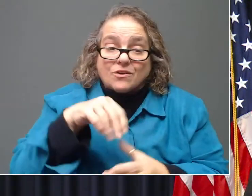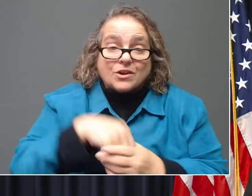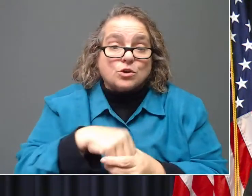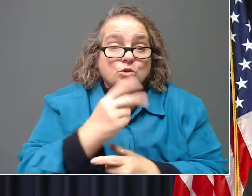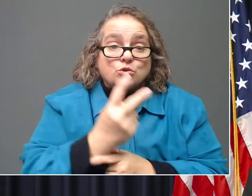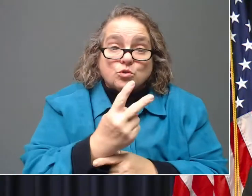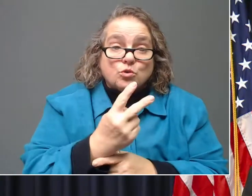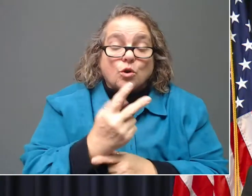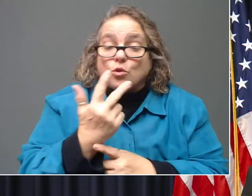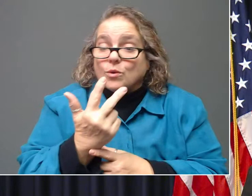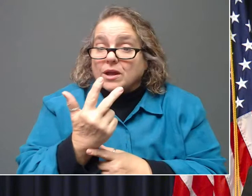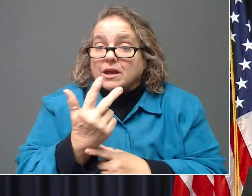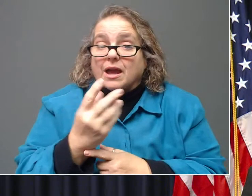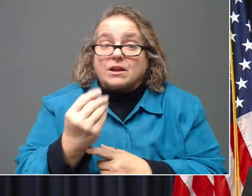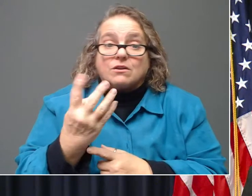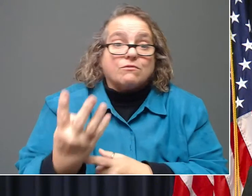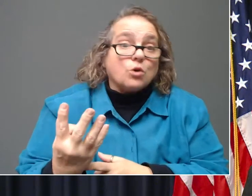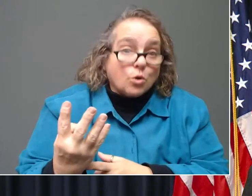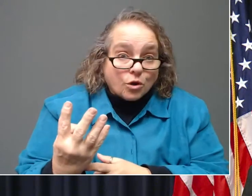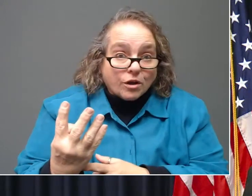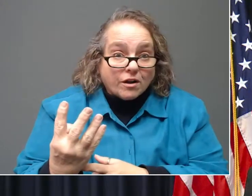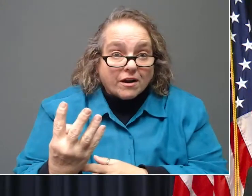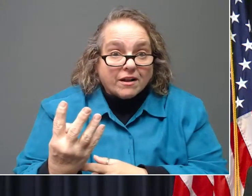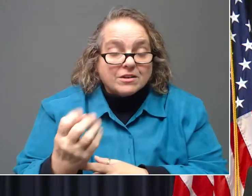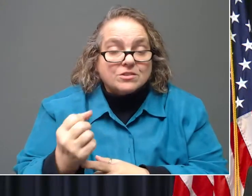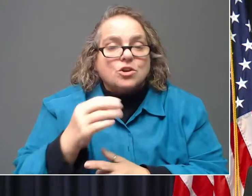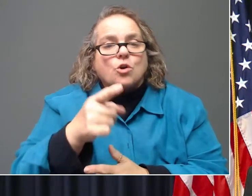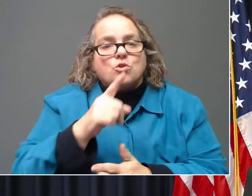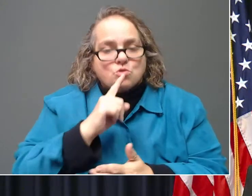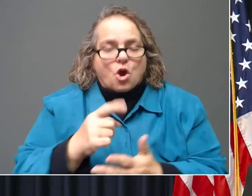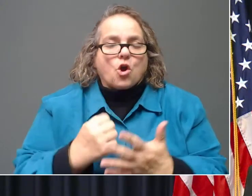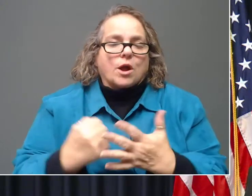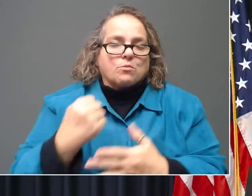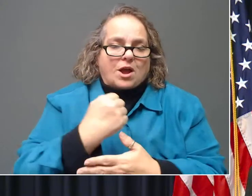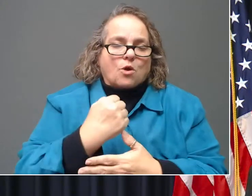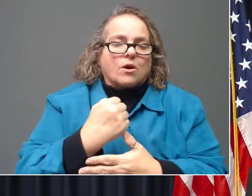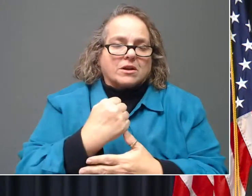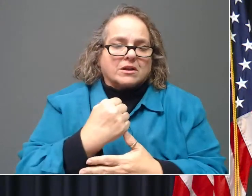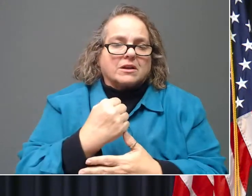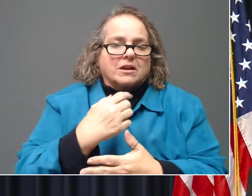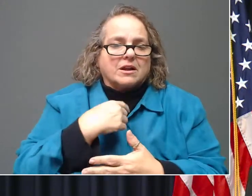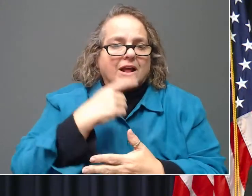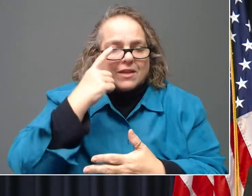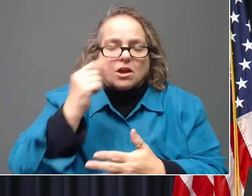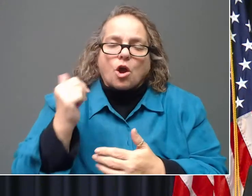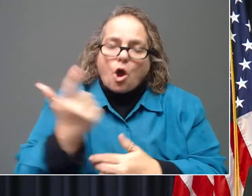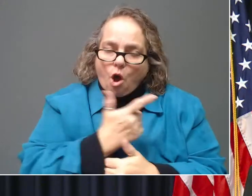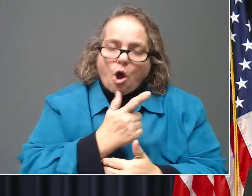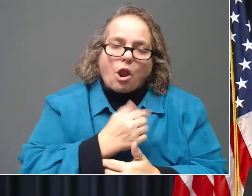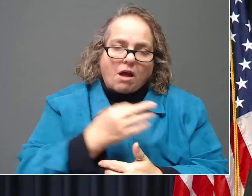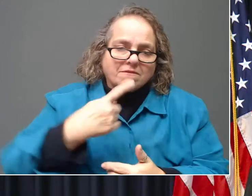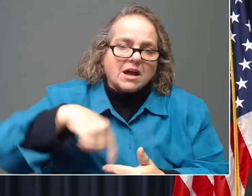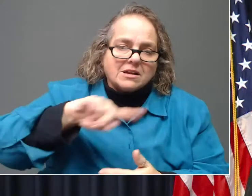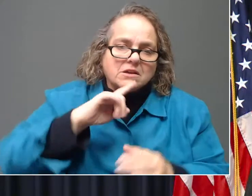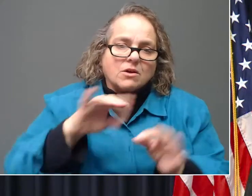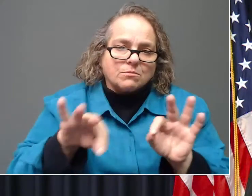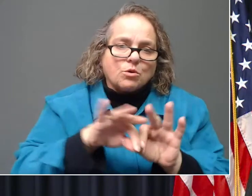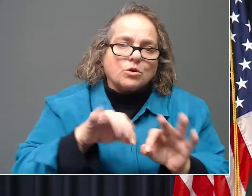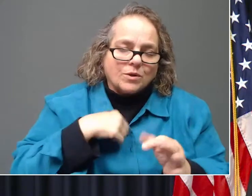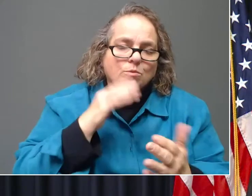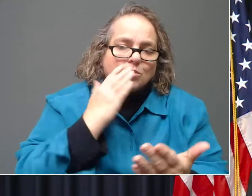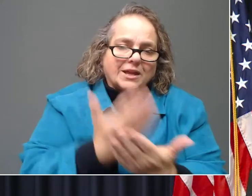4. So you are a priority, and I believe we're all essential. We'll get there. We'll get there.